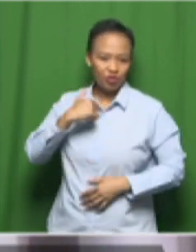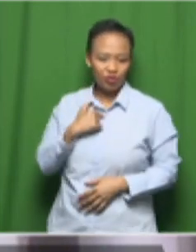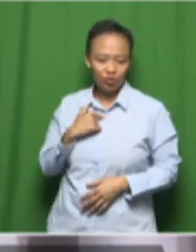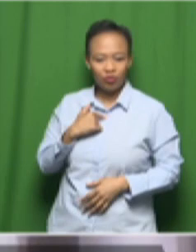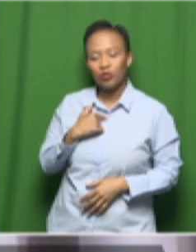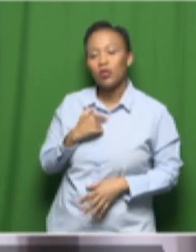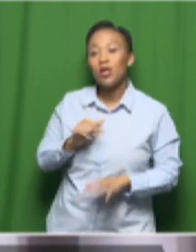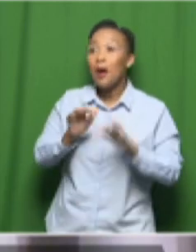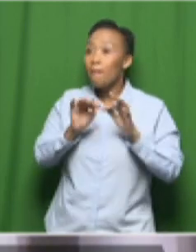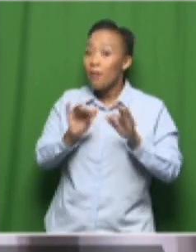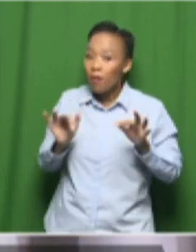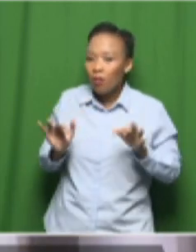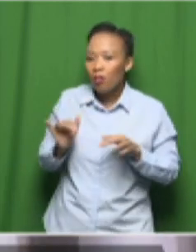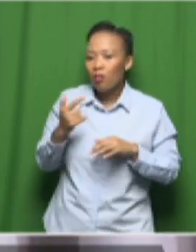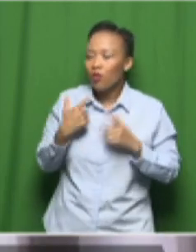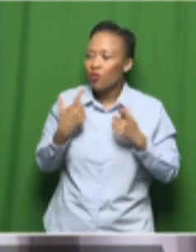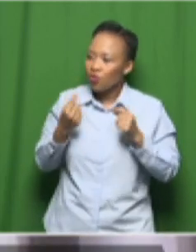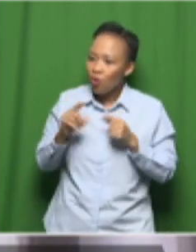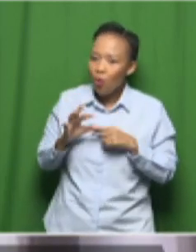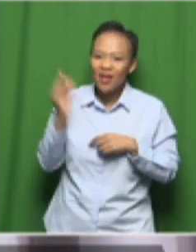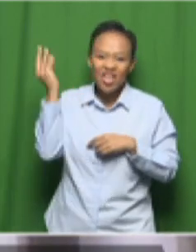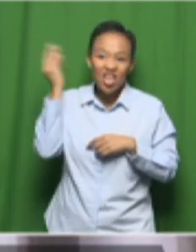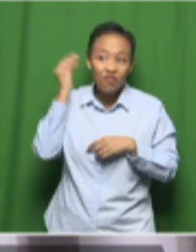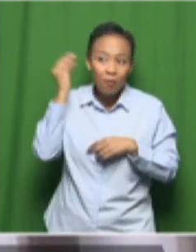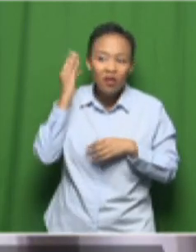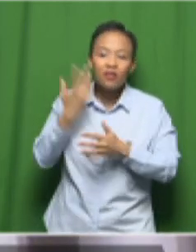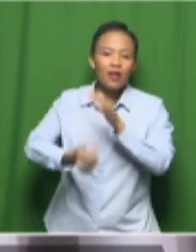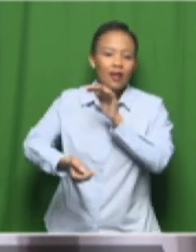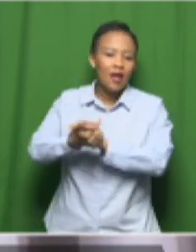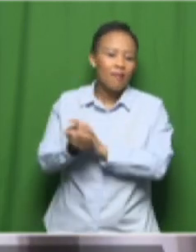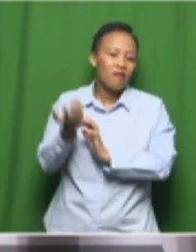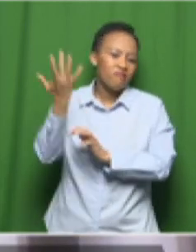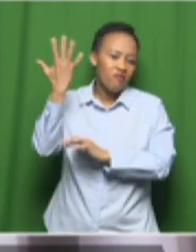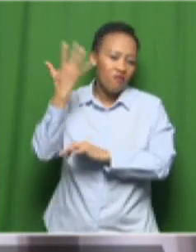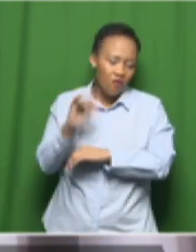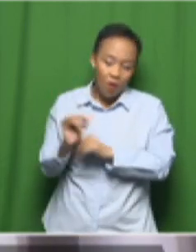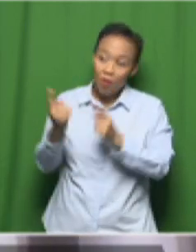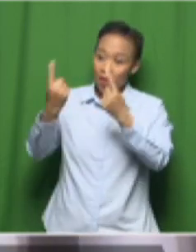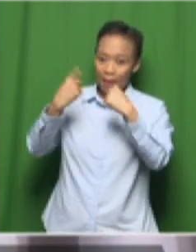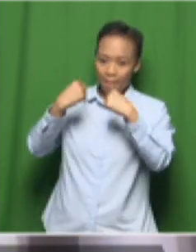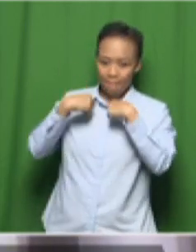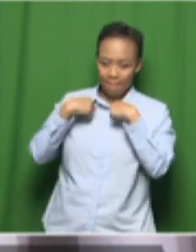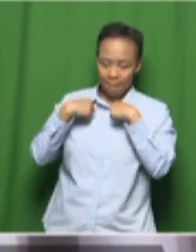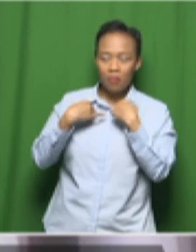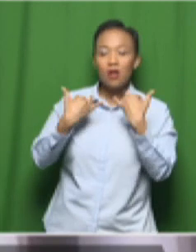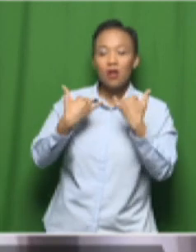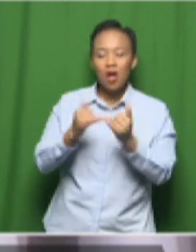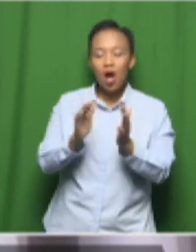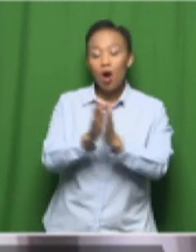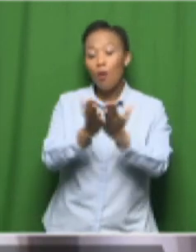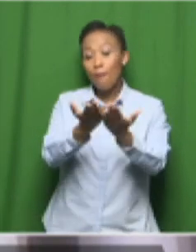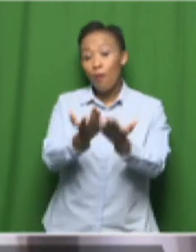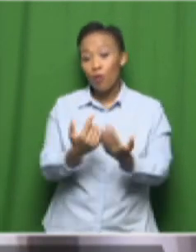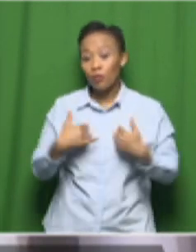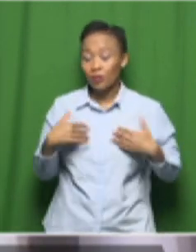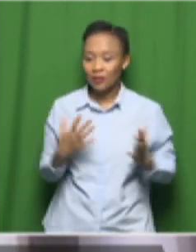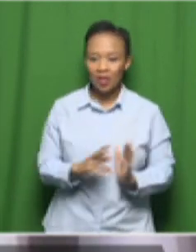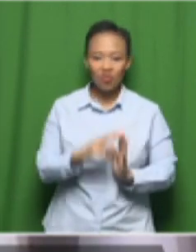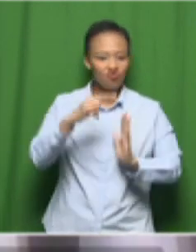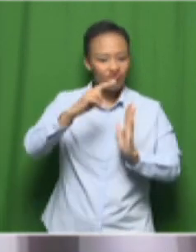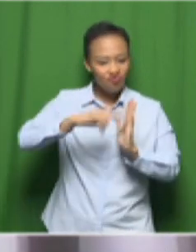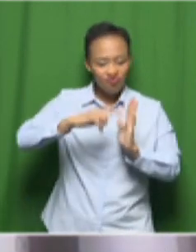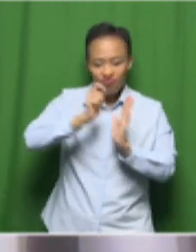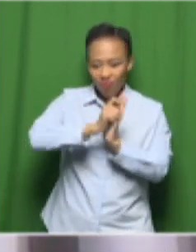actually approached me with information in the past. Okay. When it came to writing the book, I had quite a few sources that I could